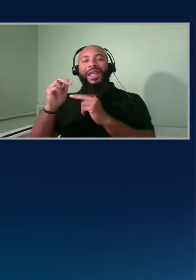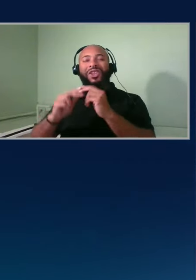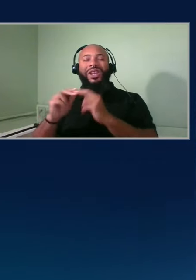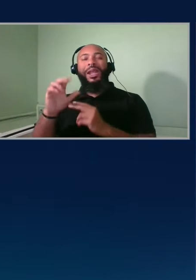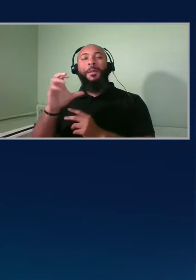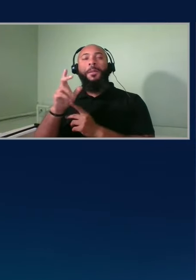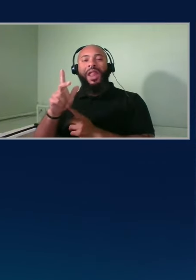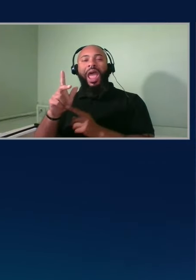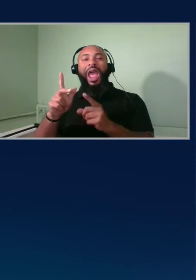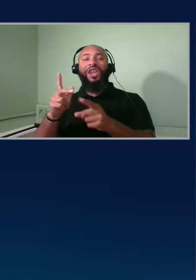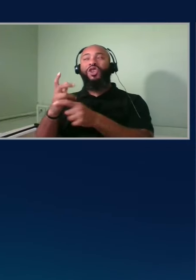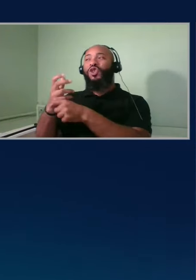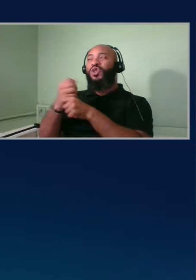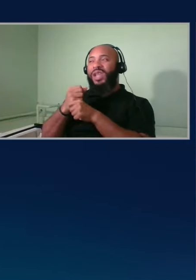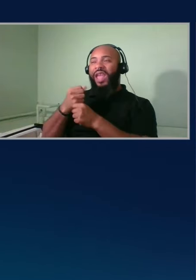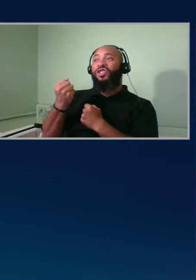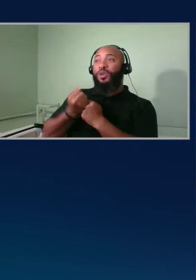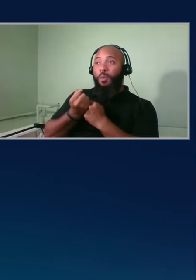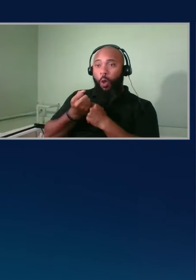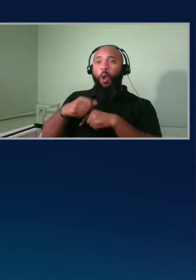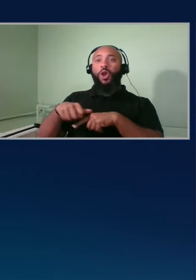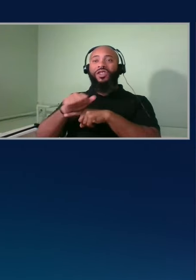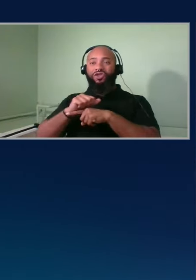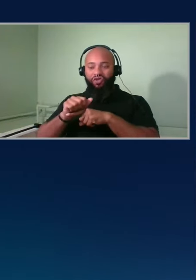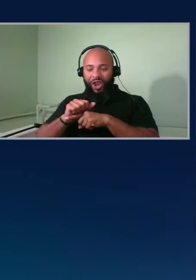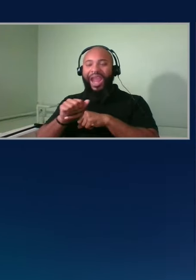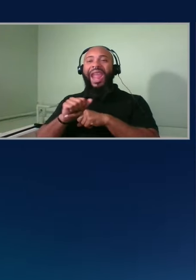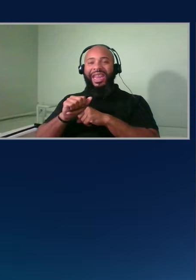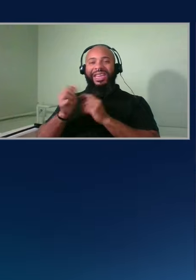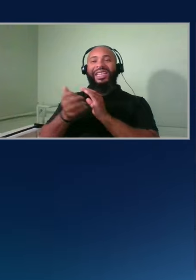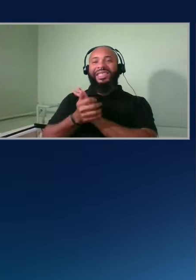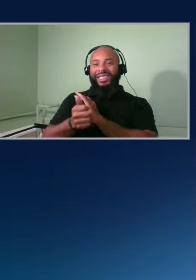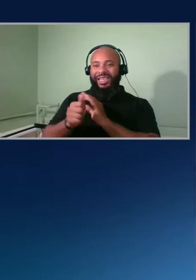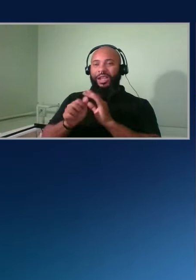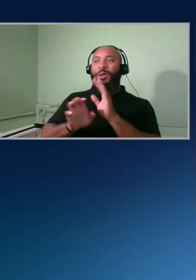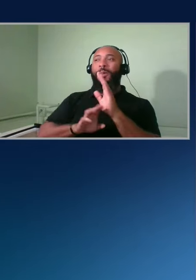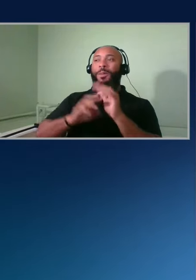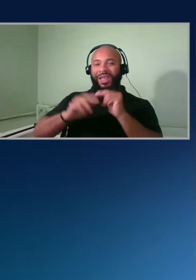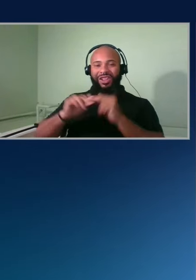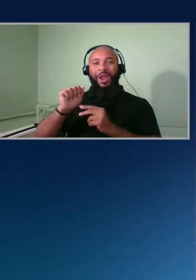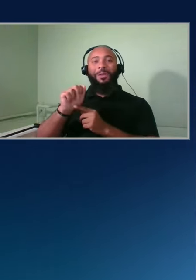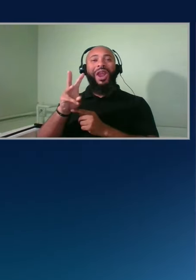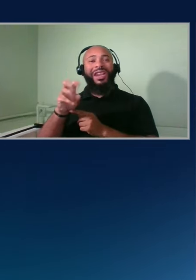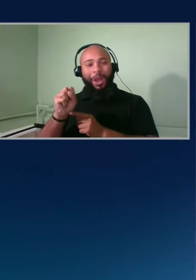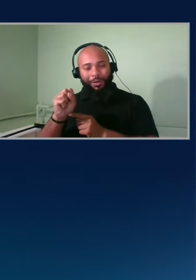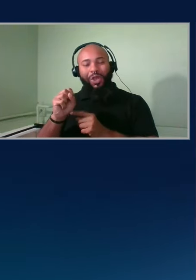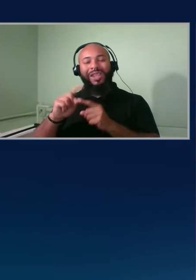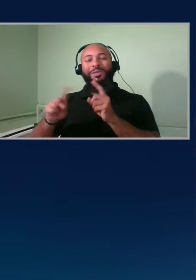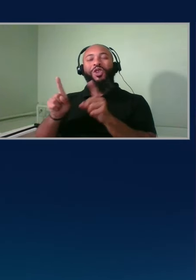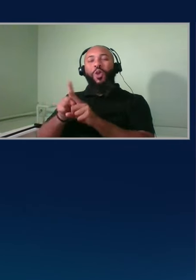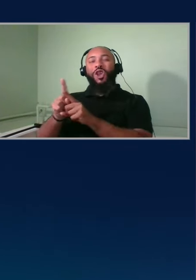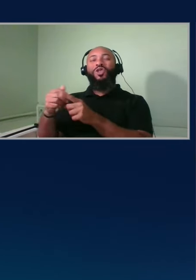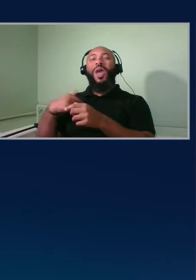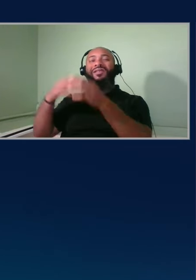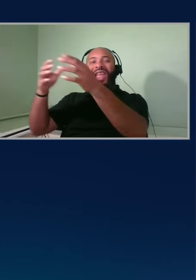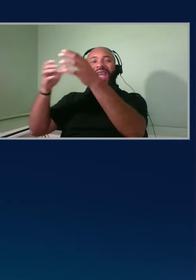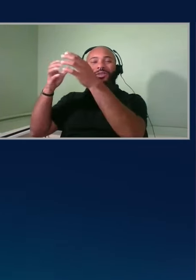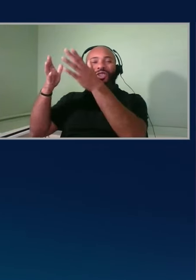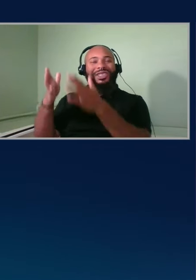from, you have the training here in AWS Skill Builder, but then you have the expertise as well. Yeah, and I think